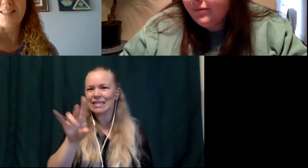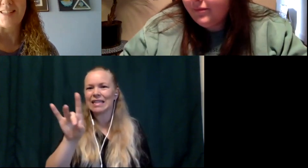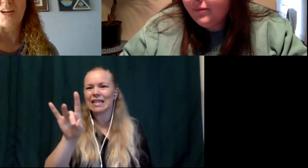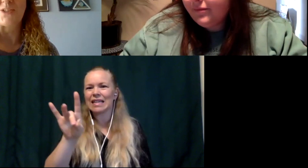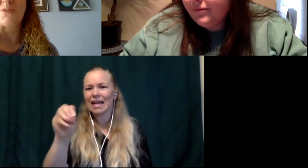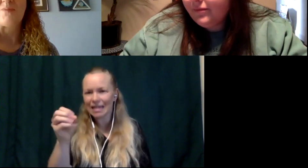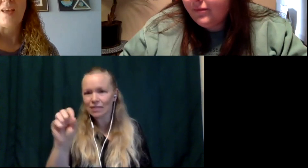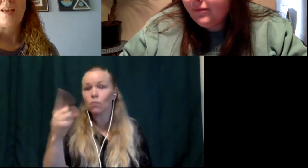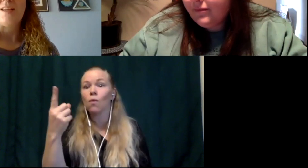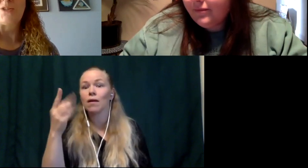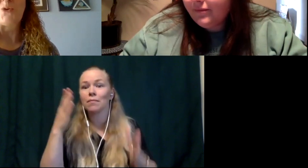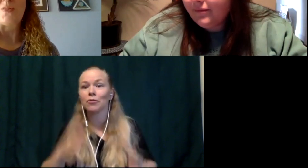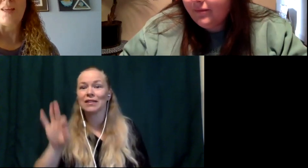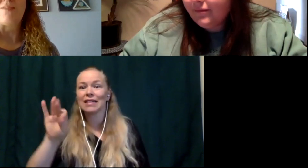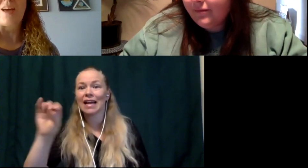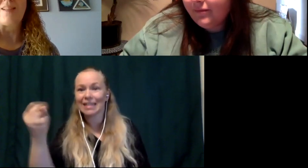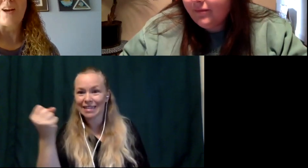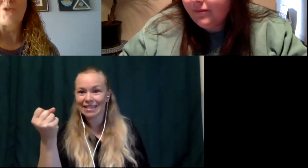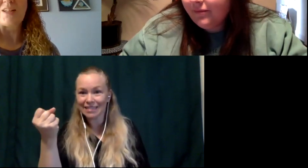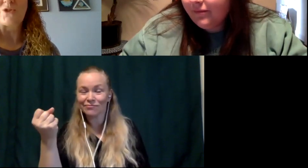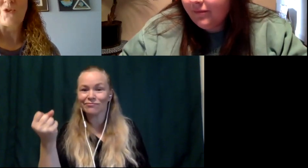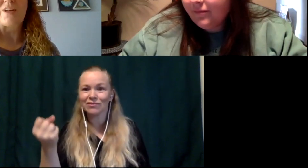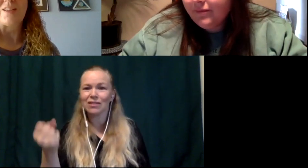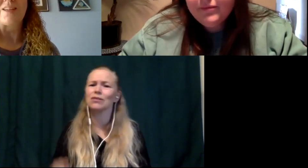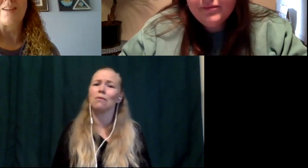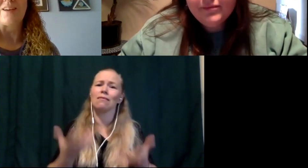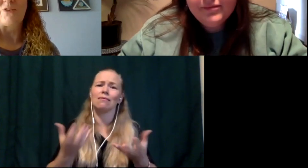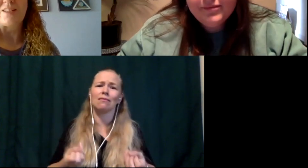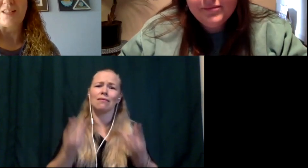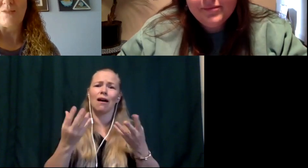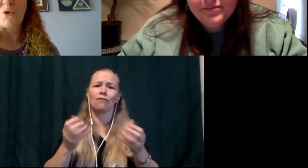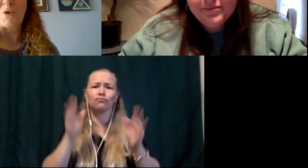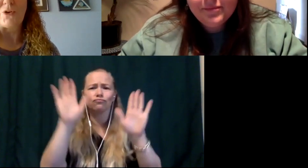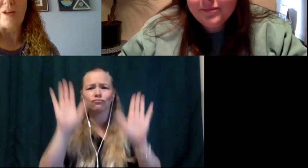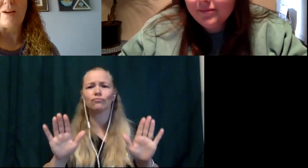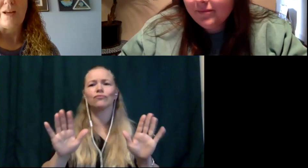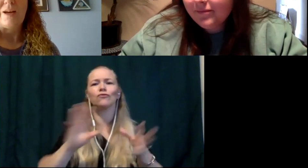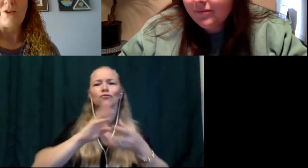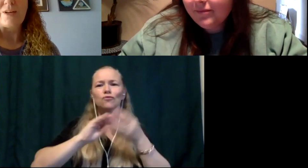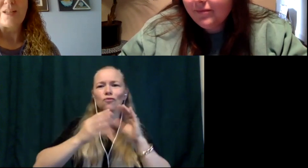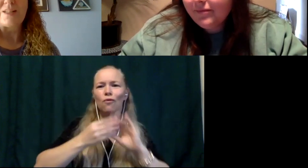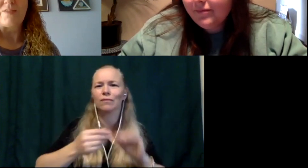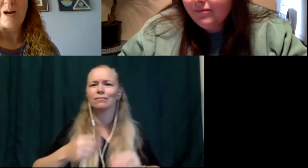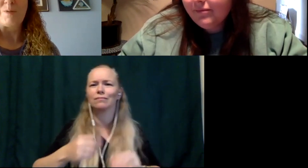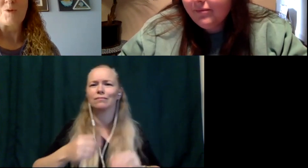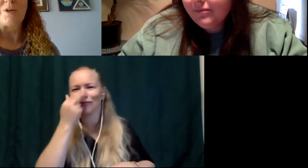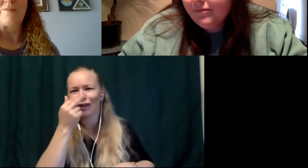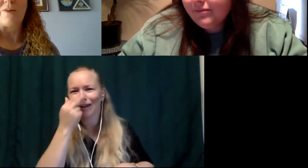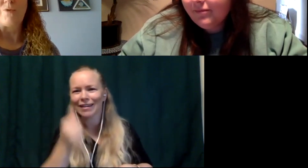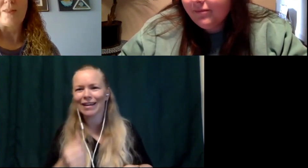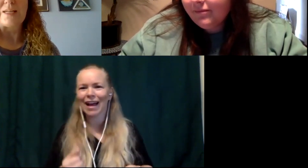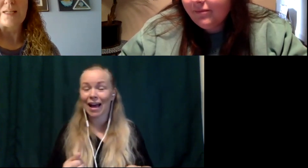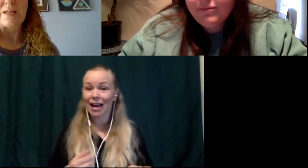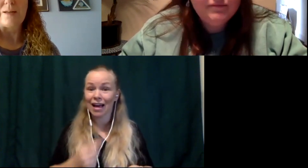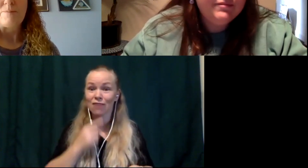90s that I talked to. So they've got a lot of great stories and a great sense of humor and a great sense of accomplishment